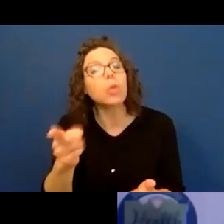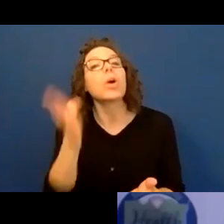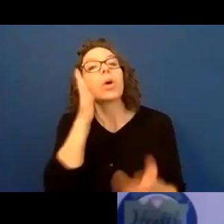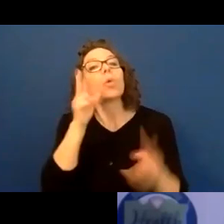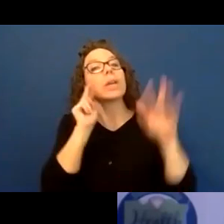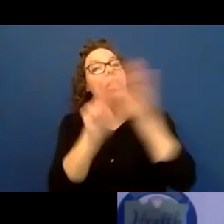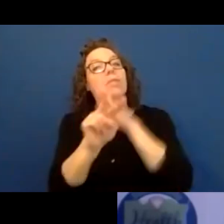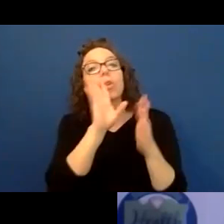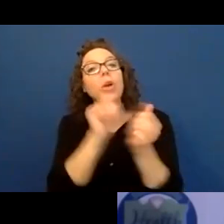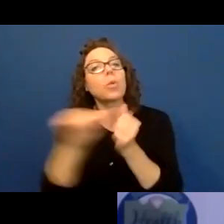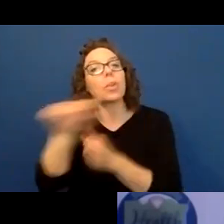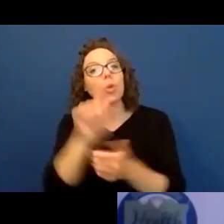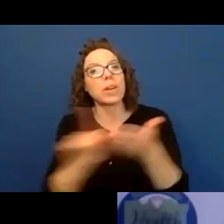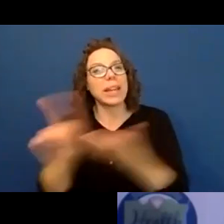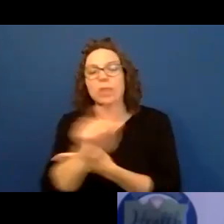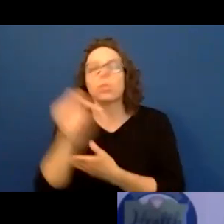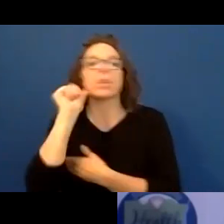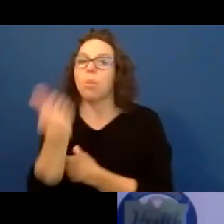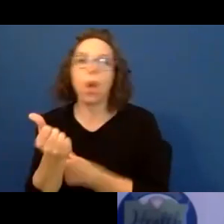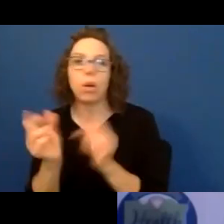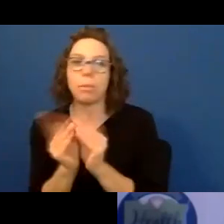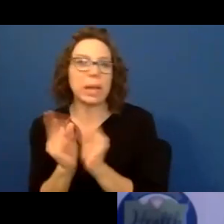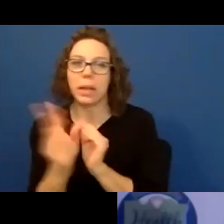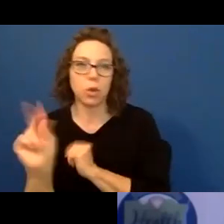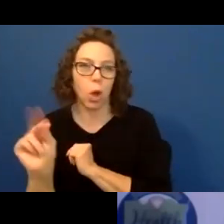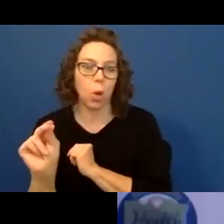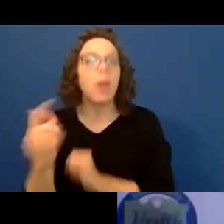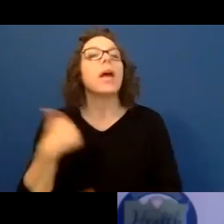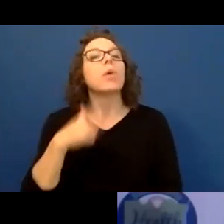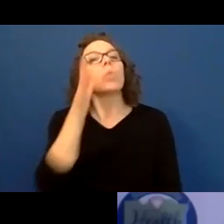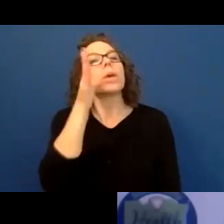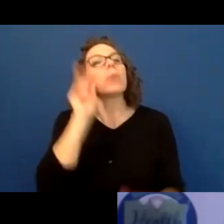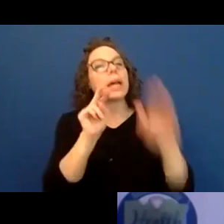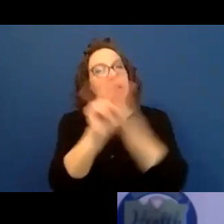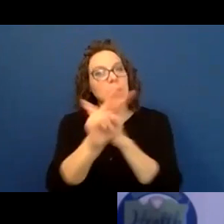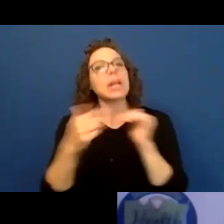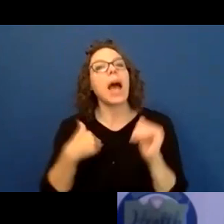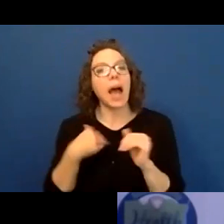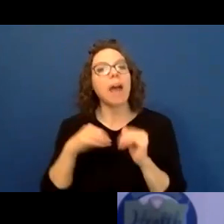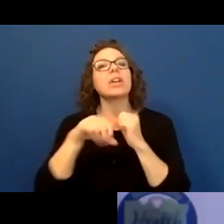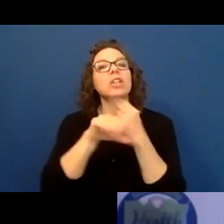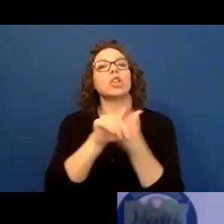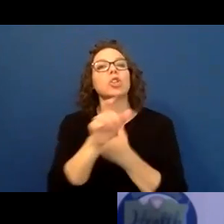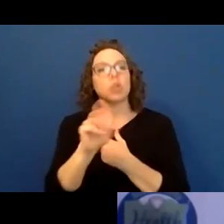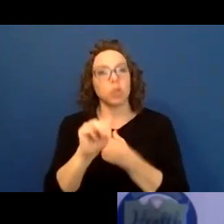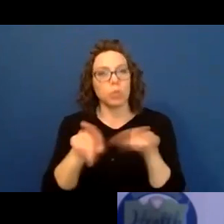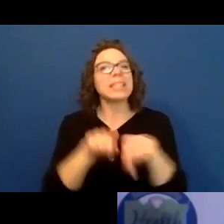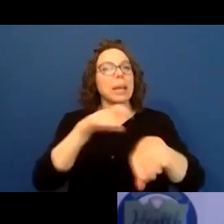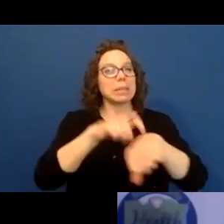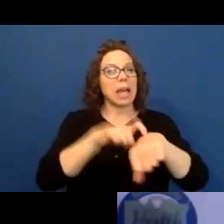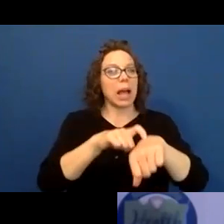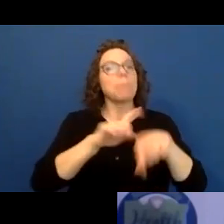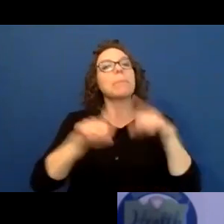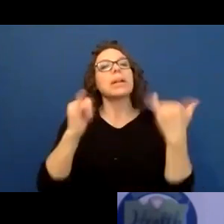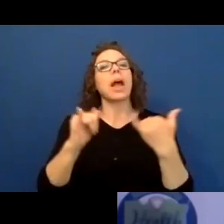don't anticipate having a briefing tomorrow. And going forward, we anticipate to host our Zoom press briefings at the same time, but this time 3 days a